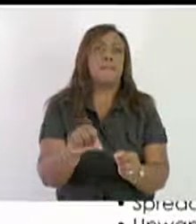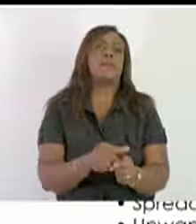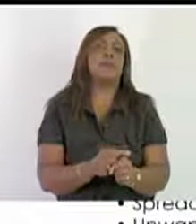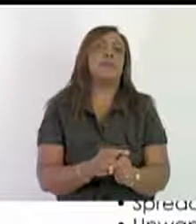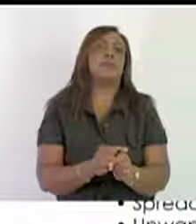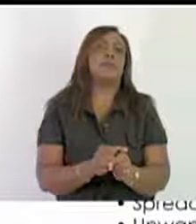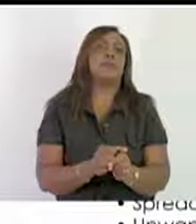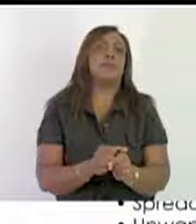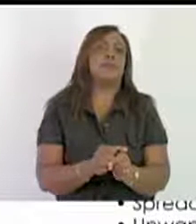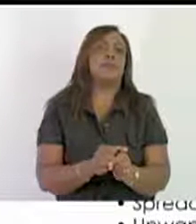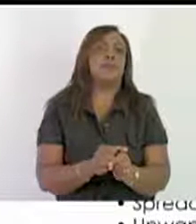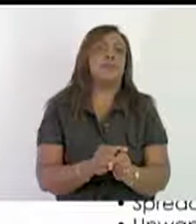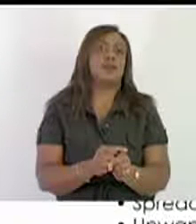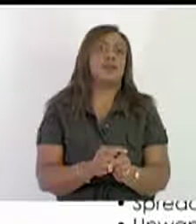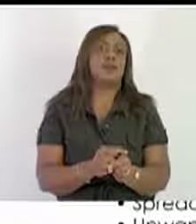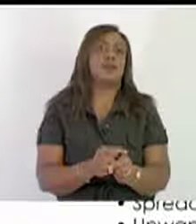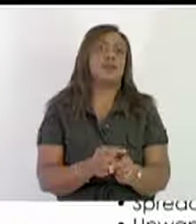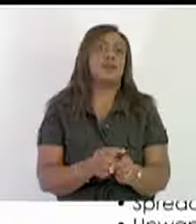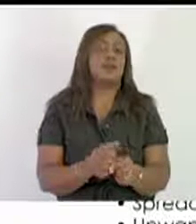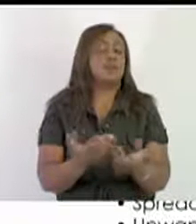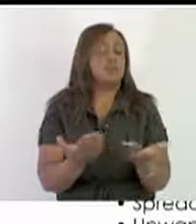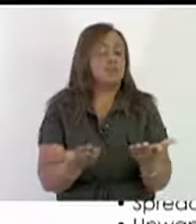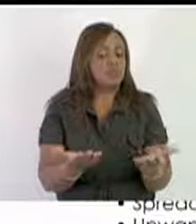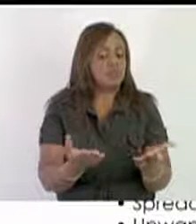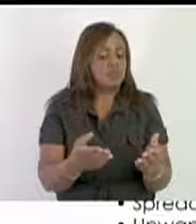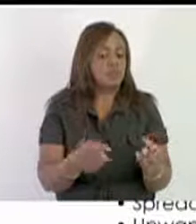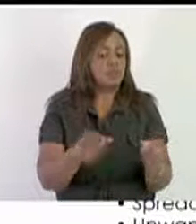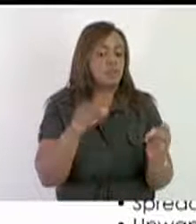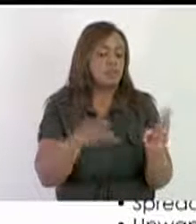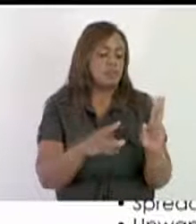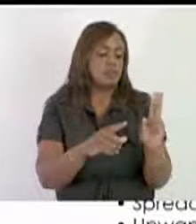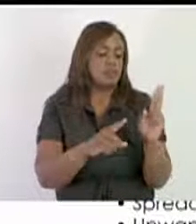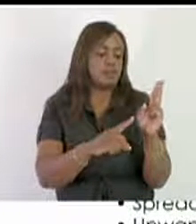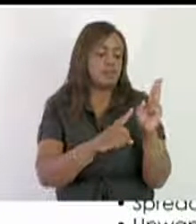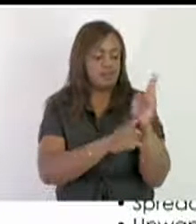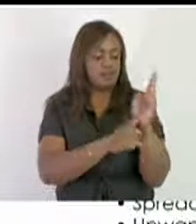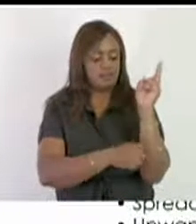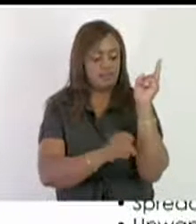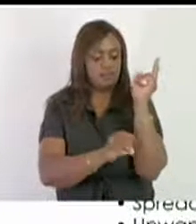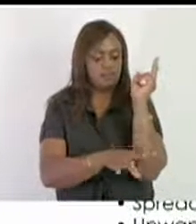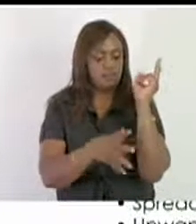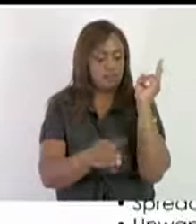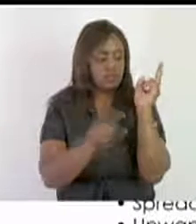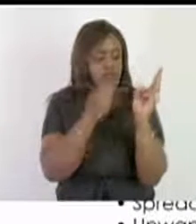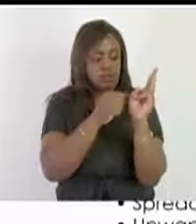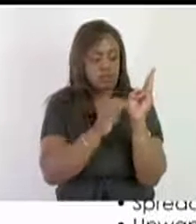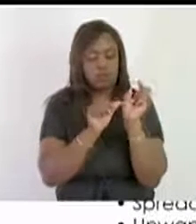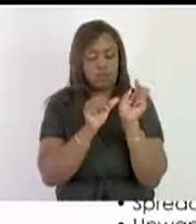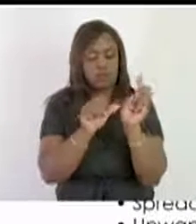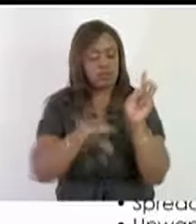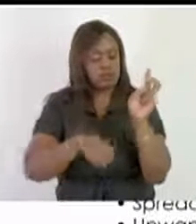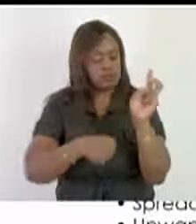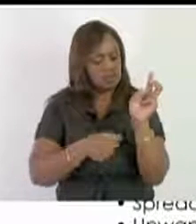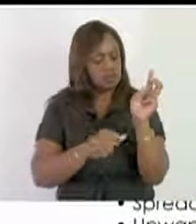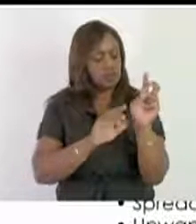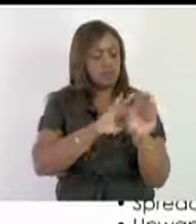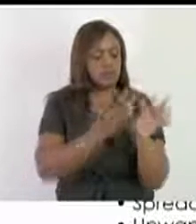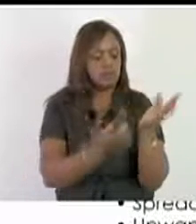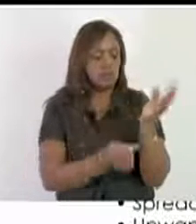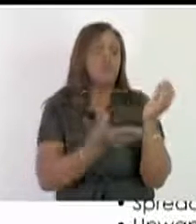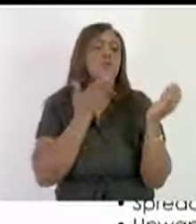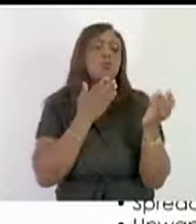sick, or when you have died. Now people have to look after your children or your baby when you have died. It can be the